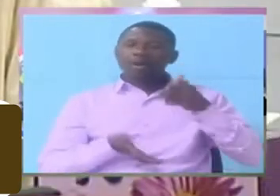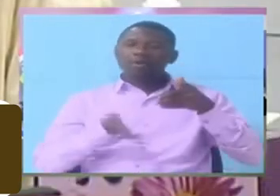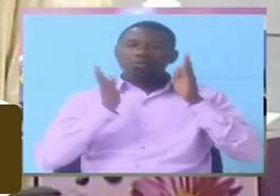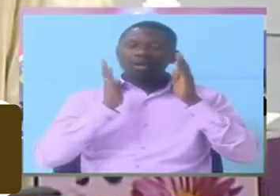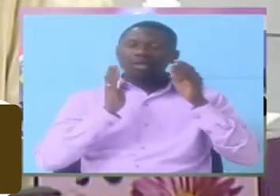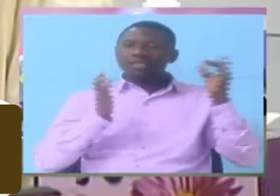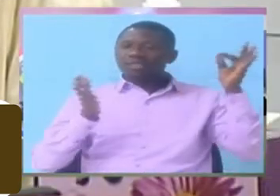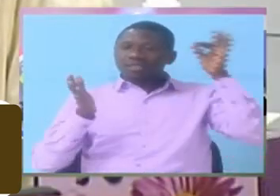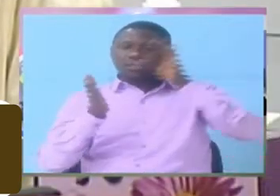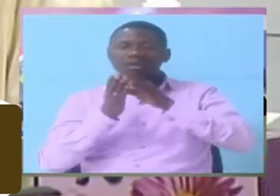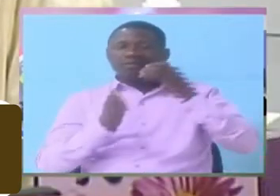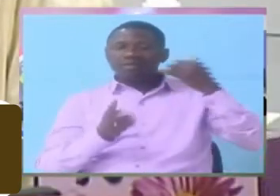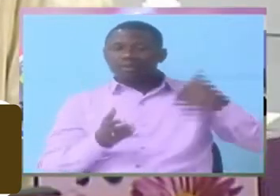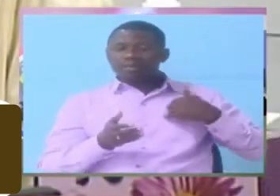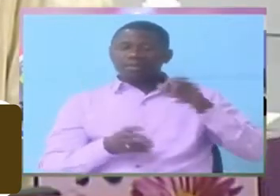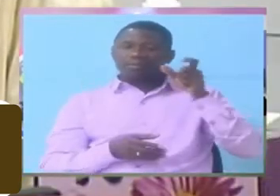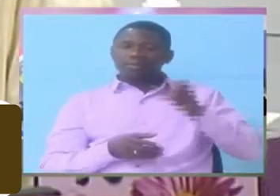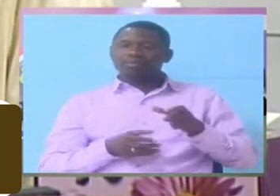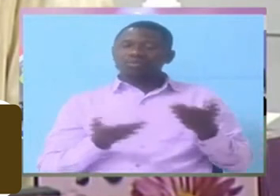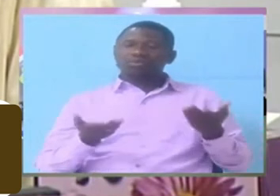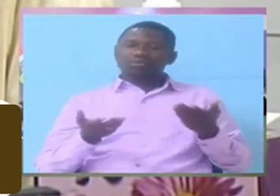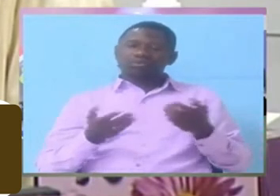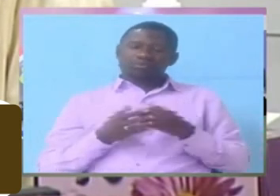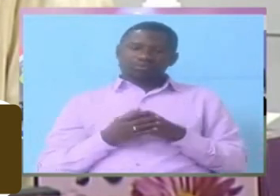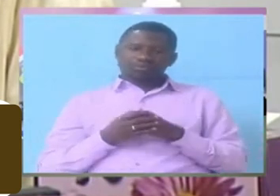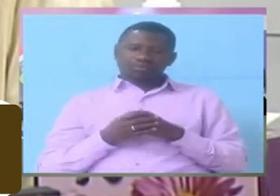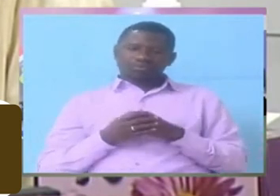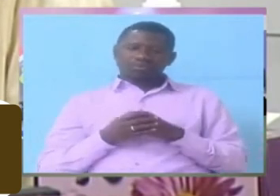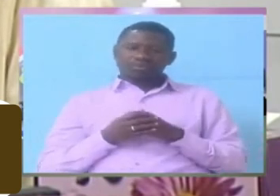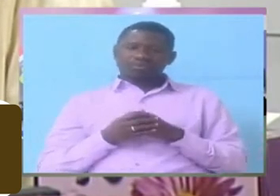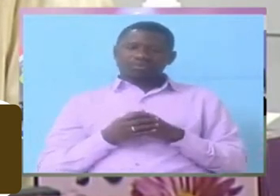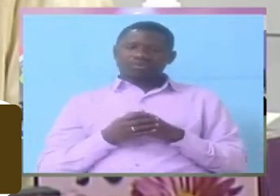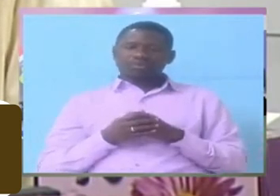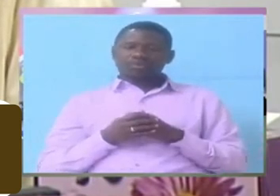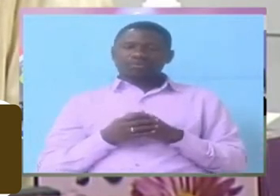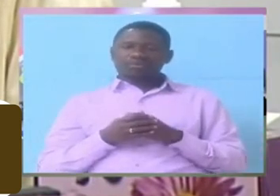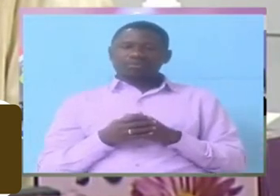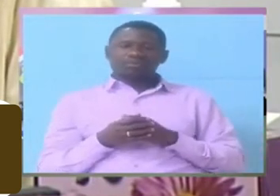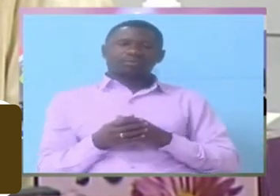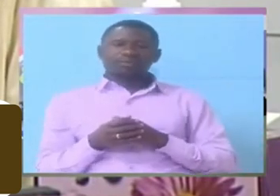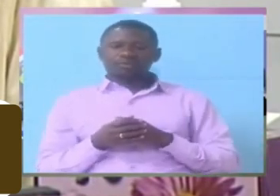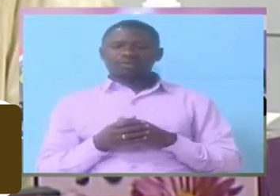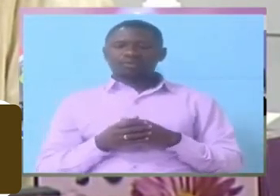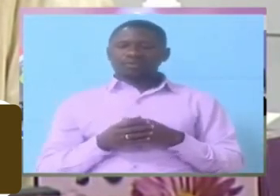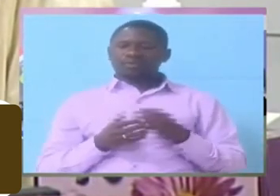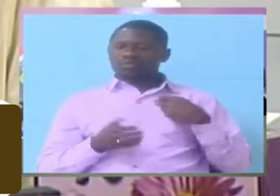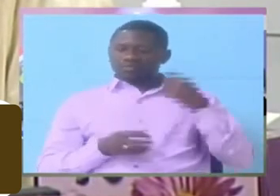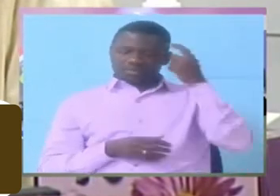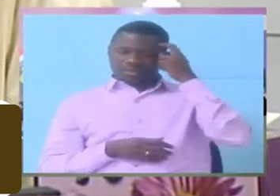ko be su jini nying e nying Africa tili jin dala banku dingo mo la ko la ba. Me the activities that I thought would have been in that diary were not